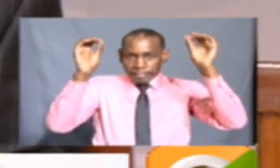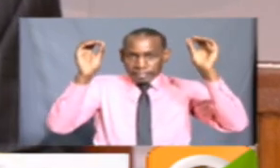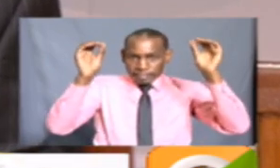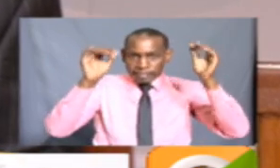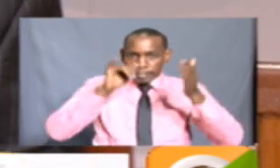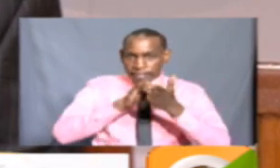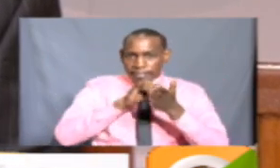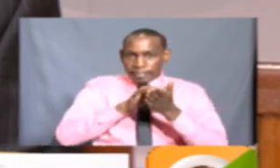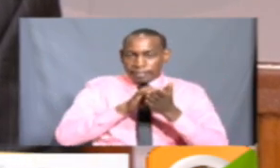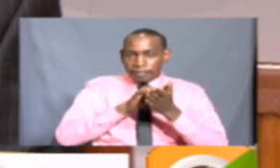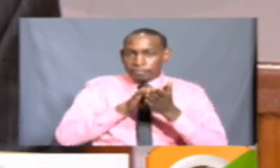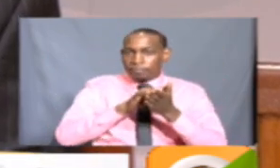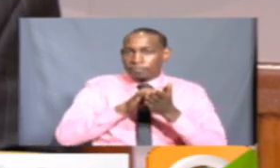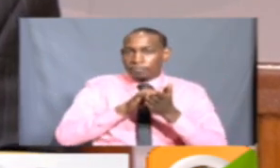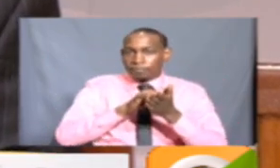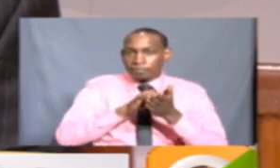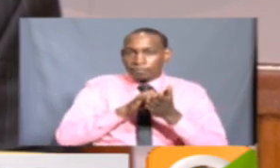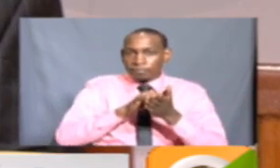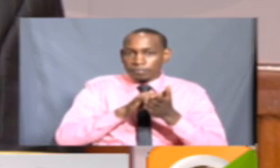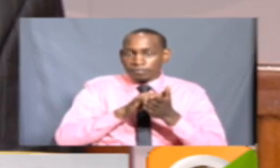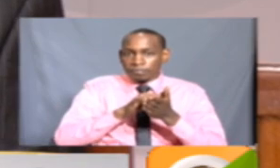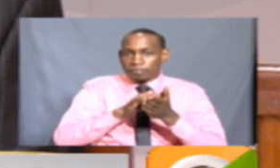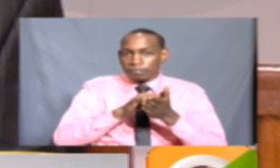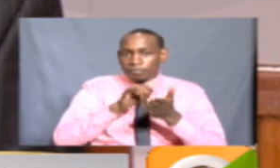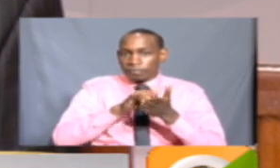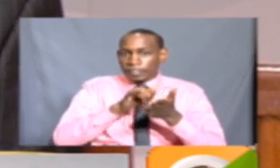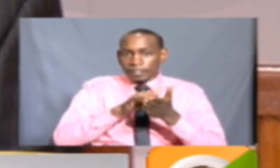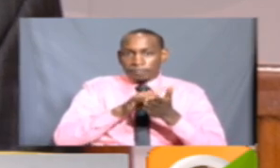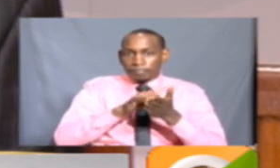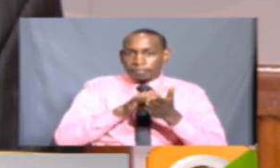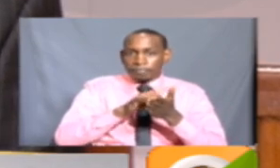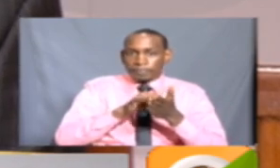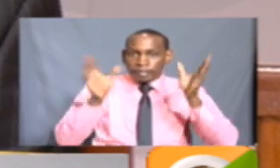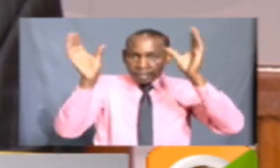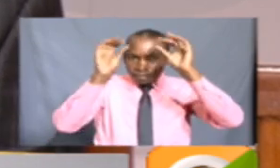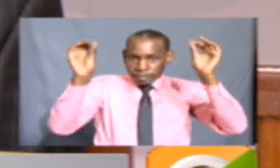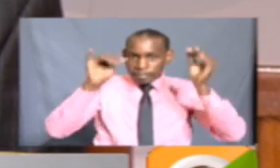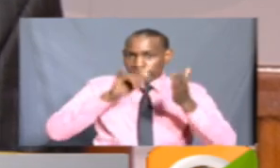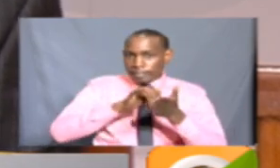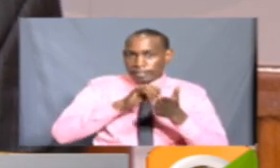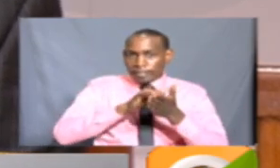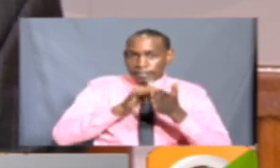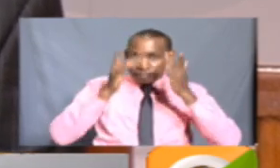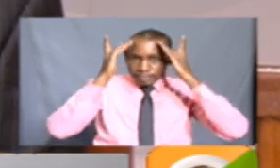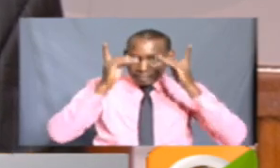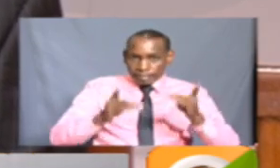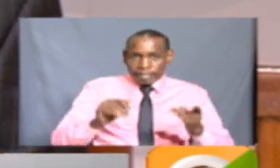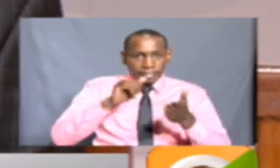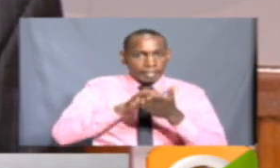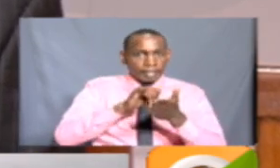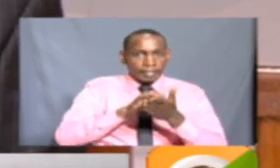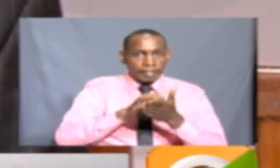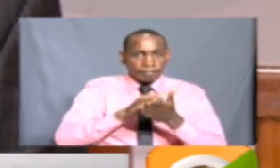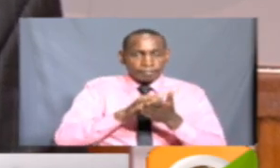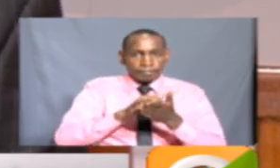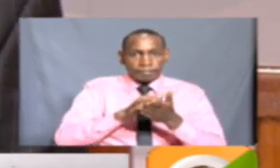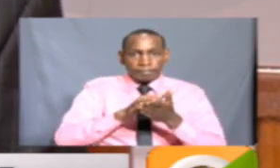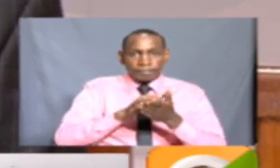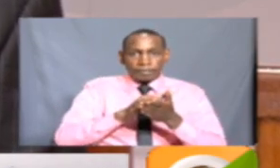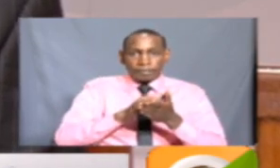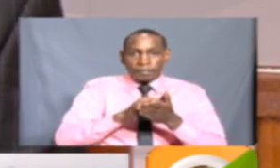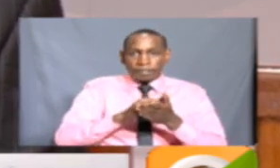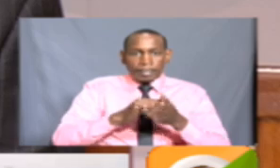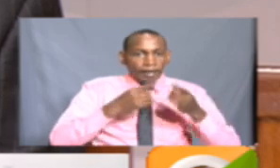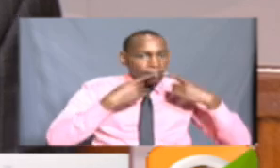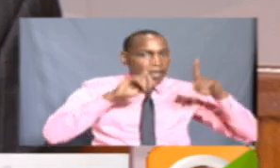is pushing himself into a lurch. You have got a president who has decided that he's going to be the principal